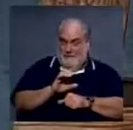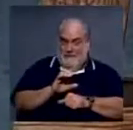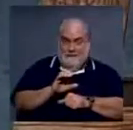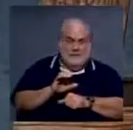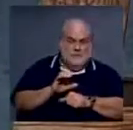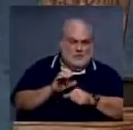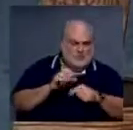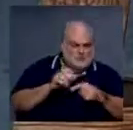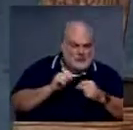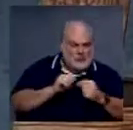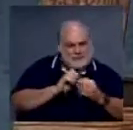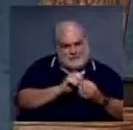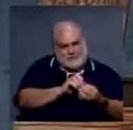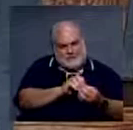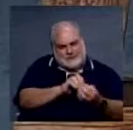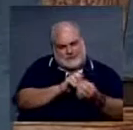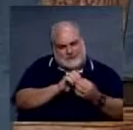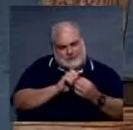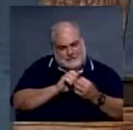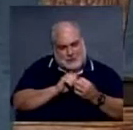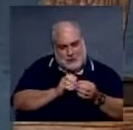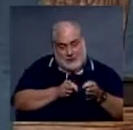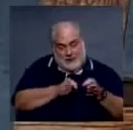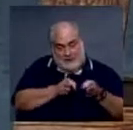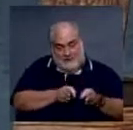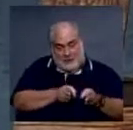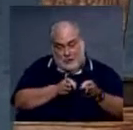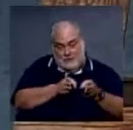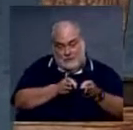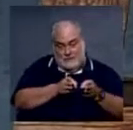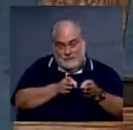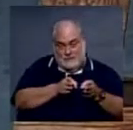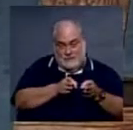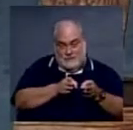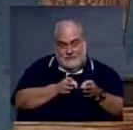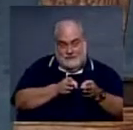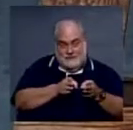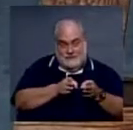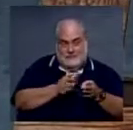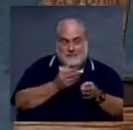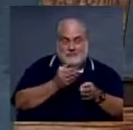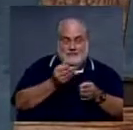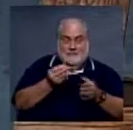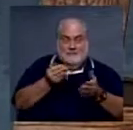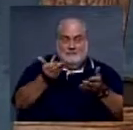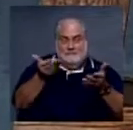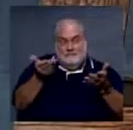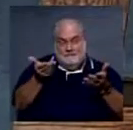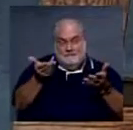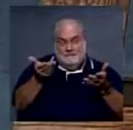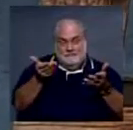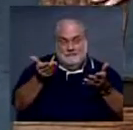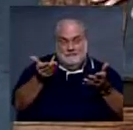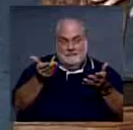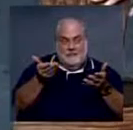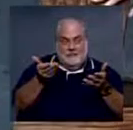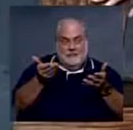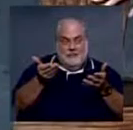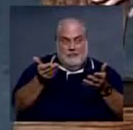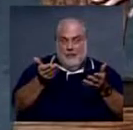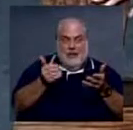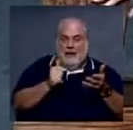to make every compromise that we can with the opposition. And we haven't